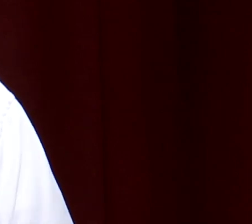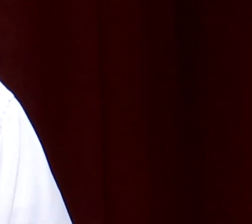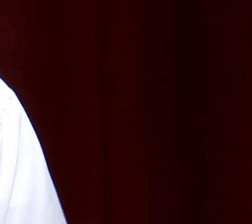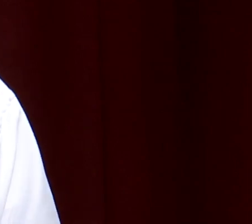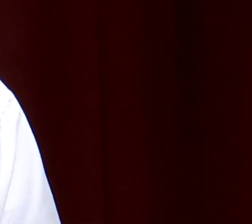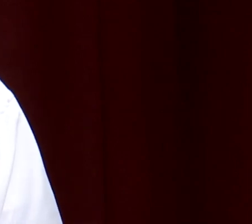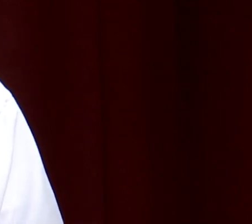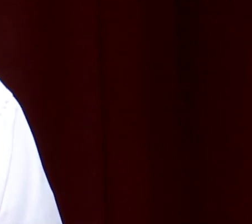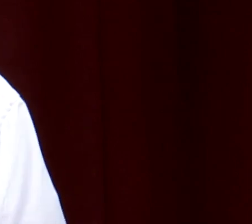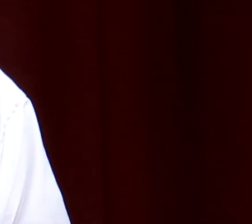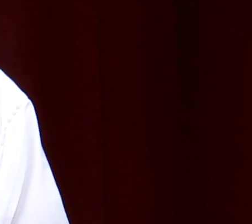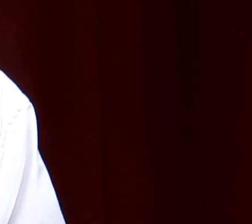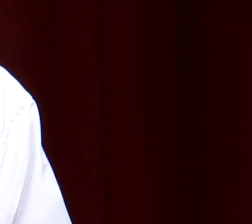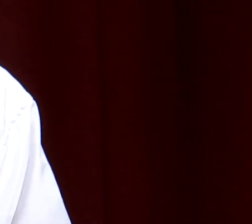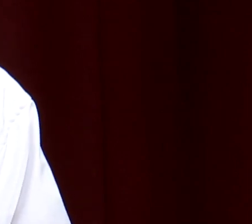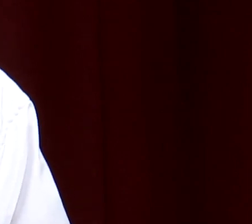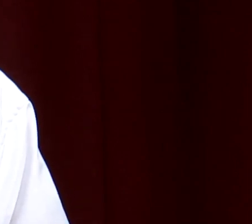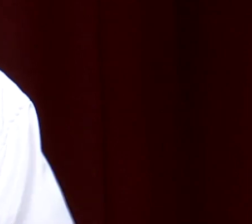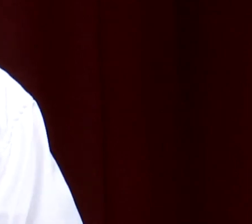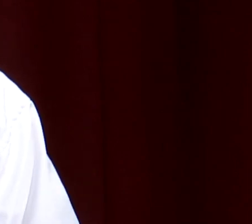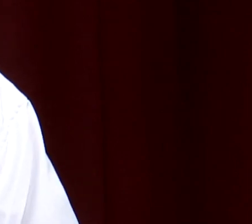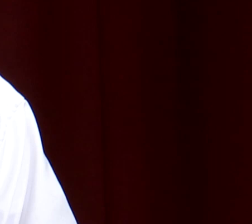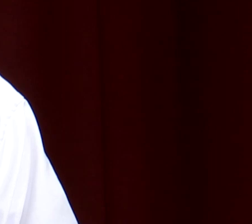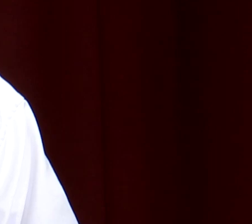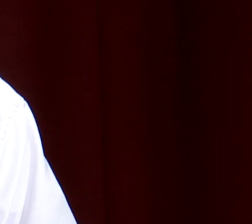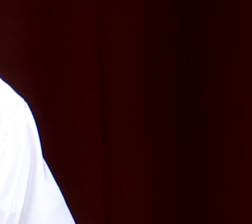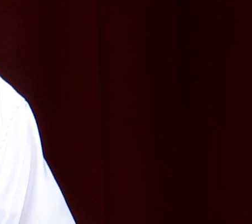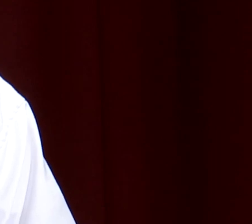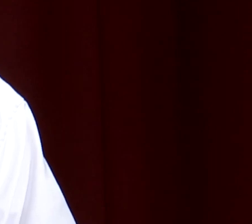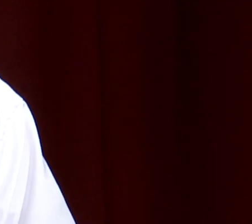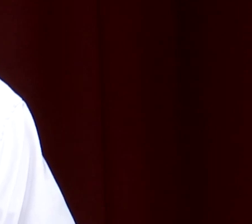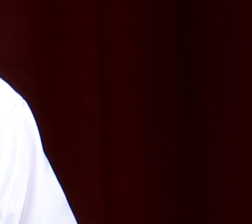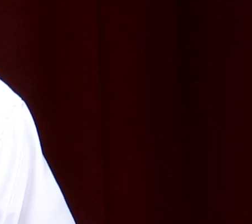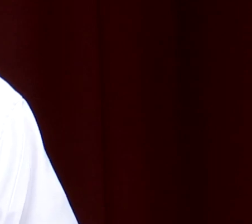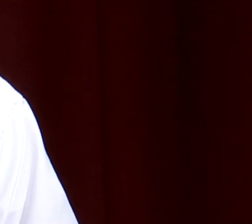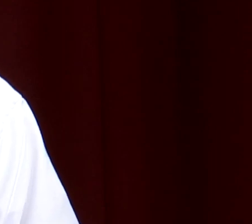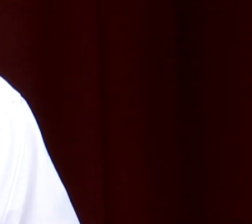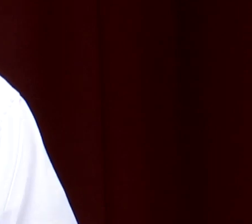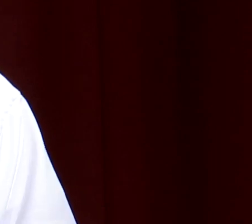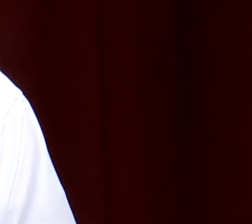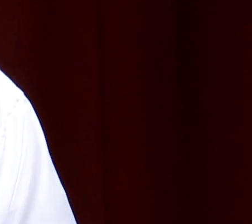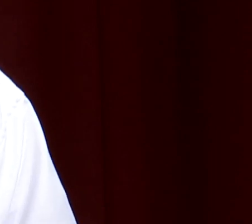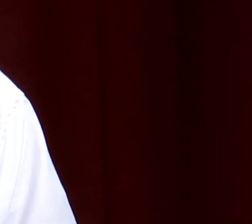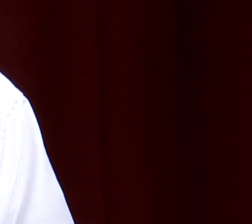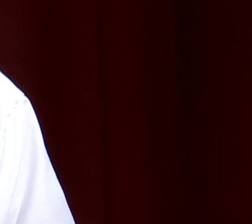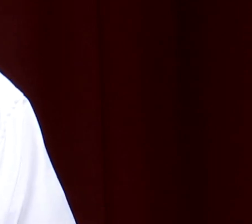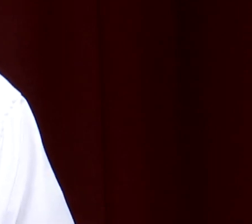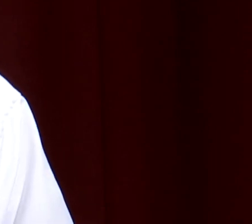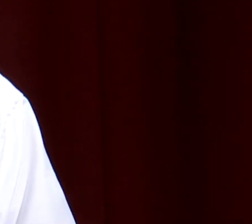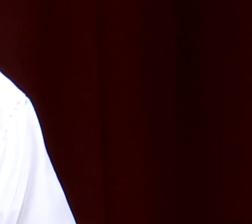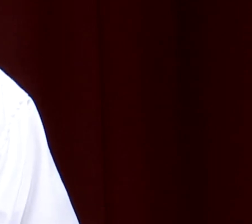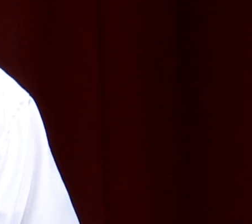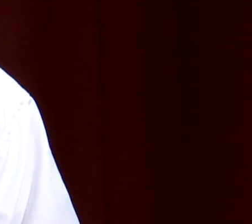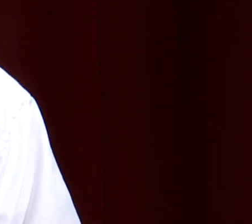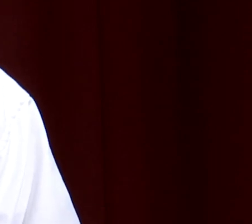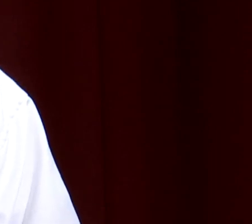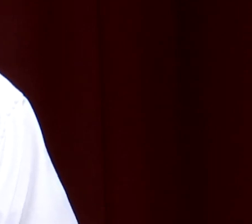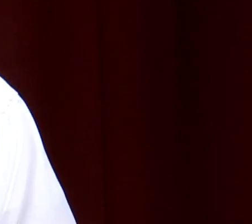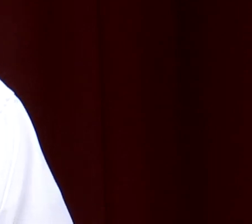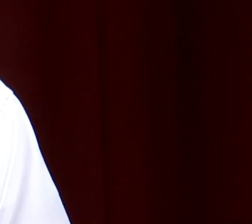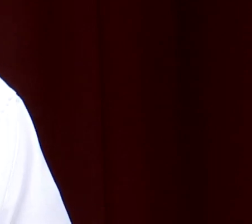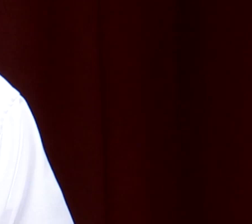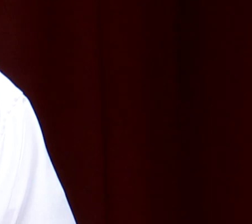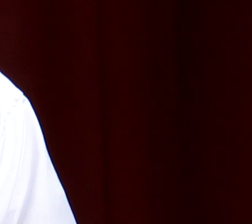area. My name is David Bodary. I'm a member of the League of Women Voters and your host this evening as we discuss our topic, Empowering